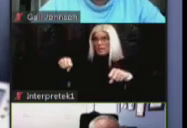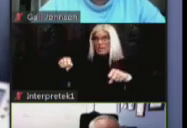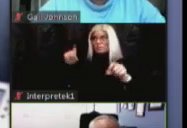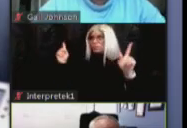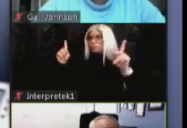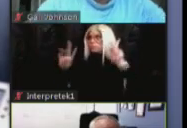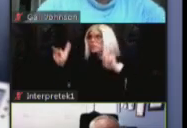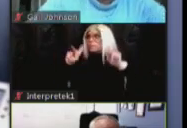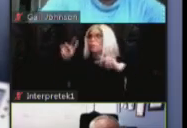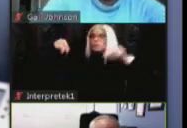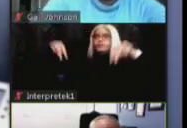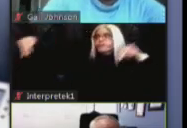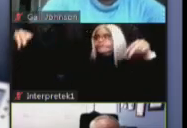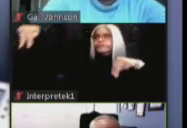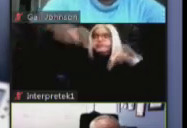there. Plus